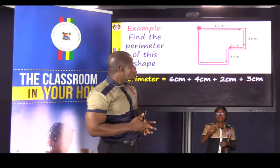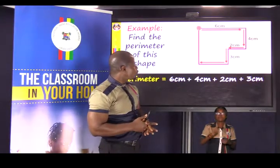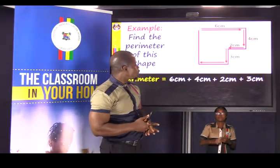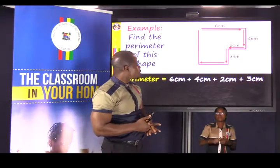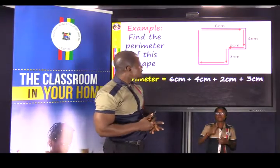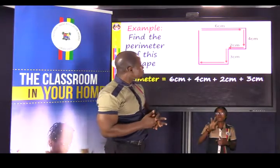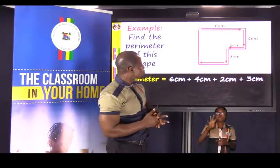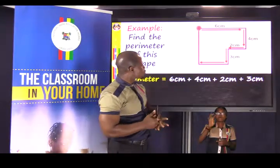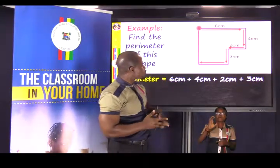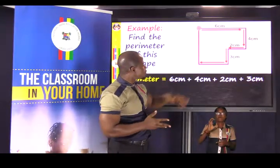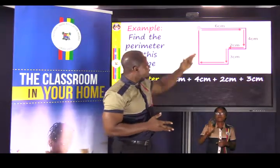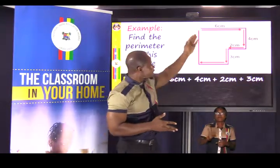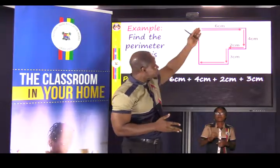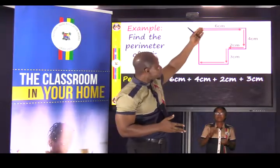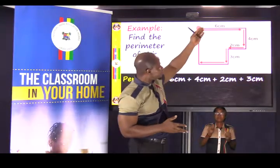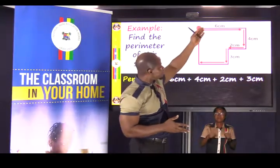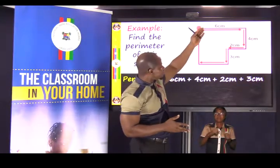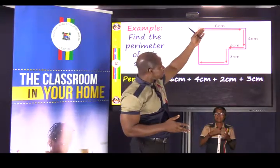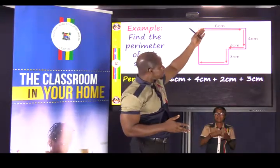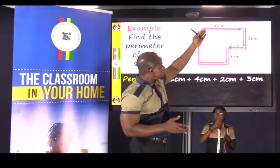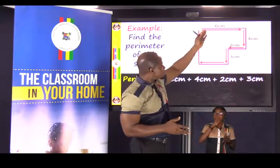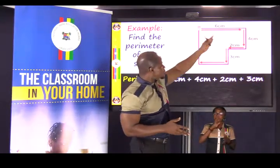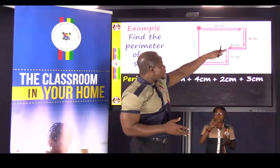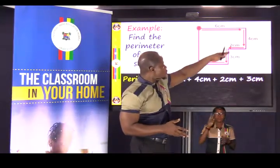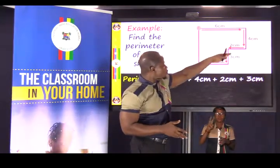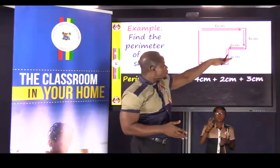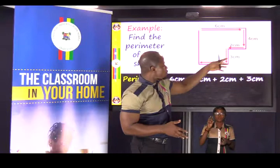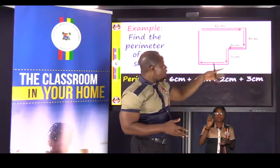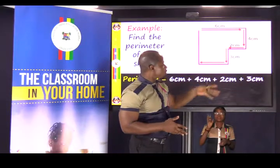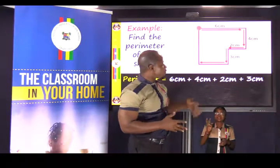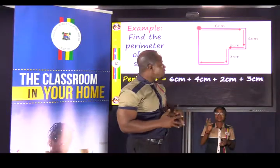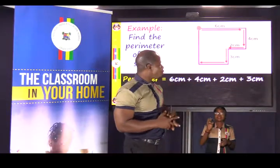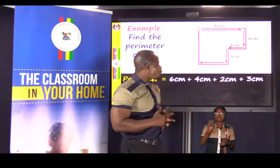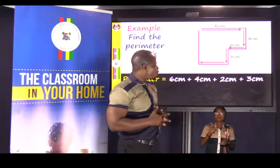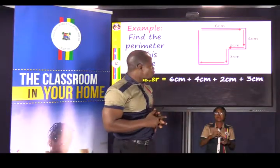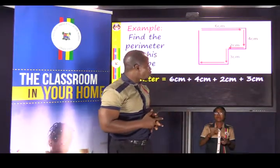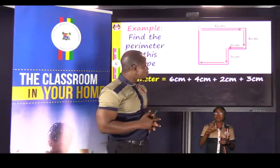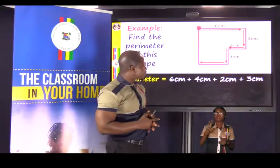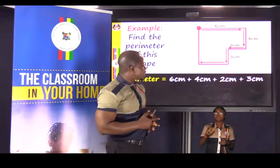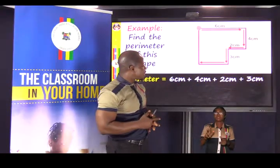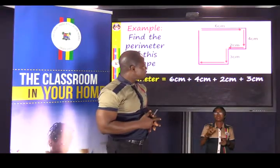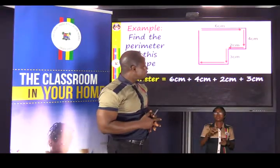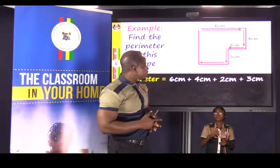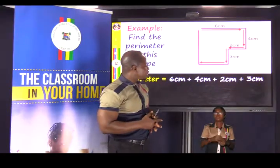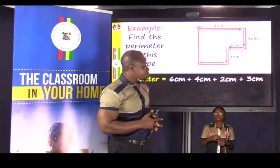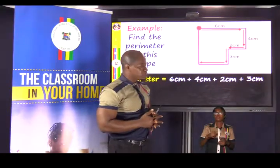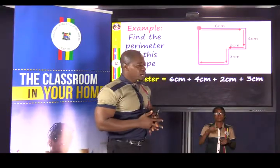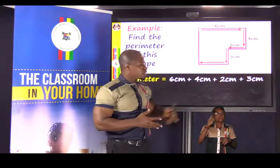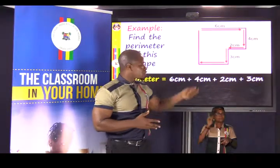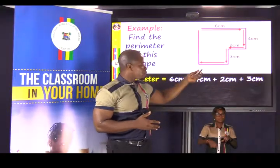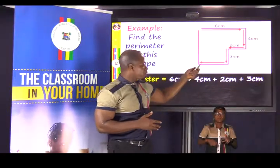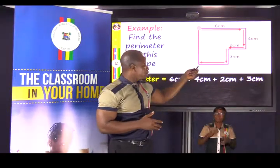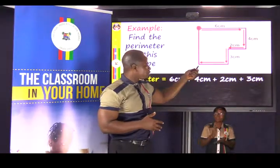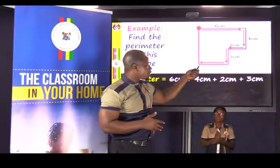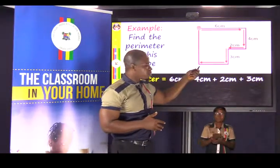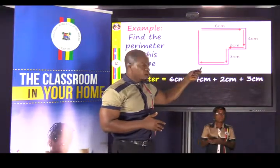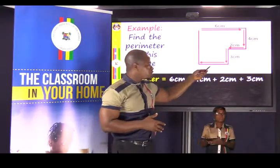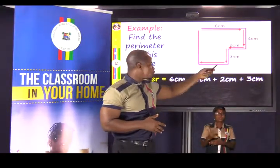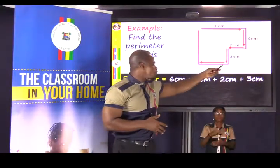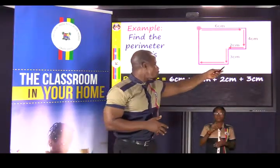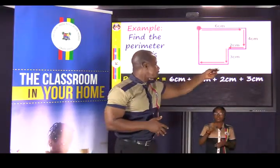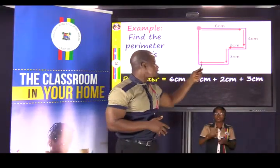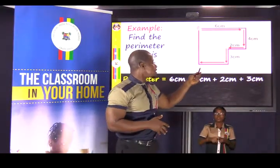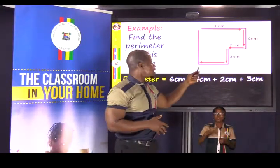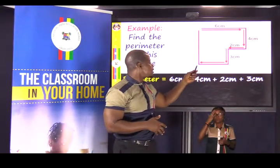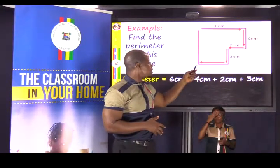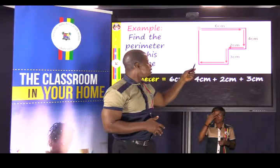know. Could it be 6? Could it be 2, 3, 4? Which one? You can't stop here. And you need